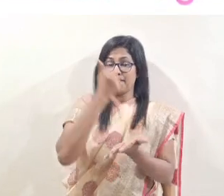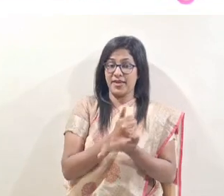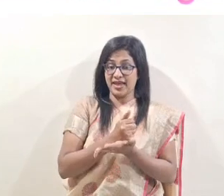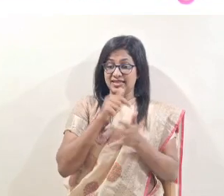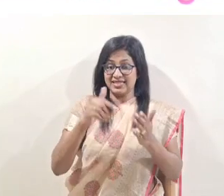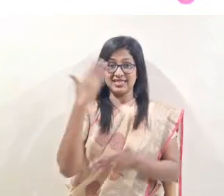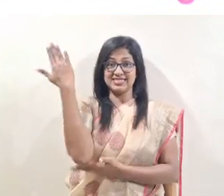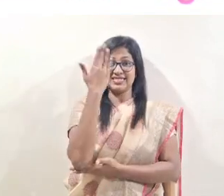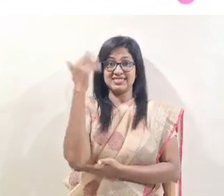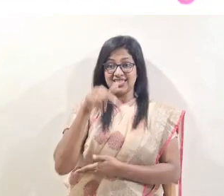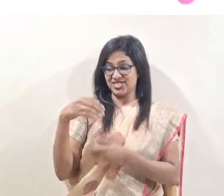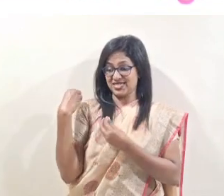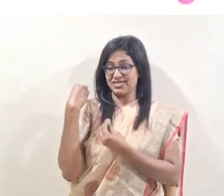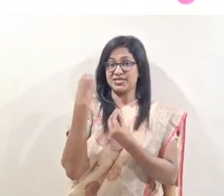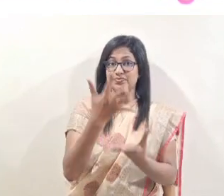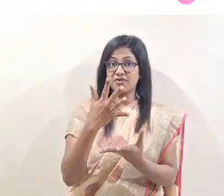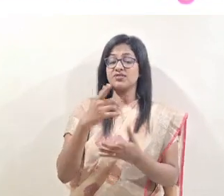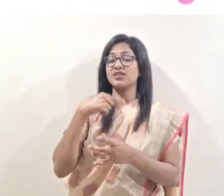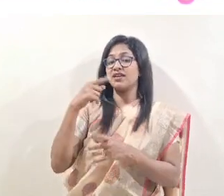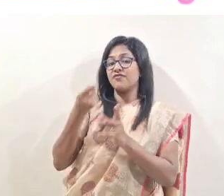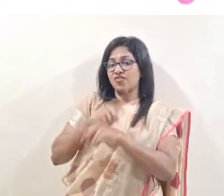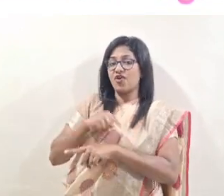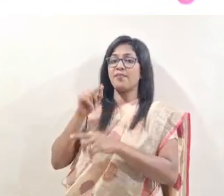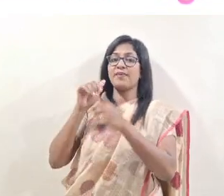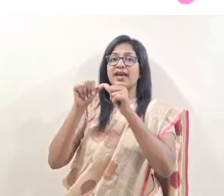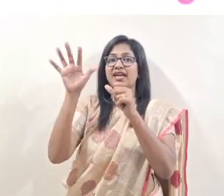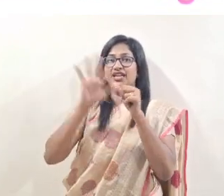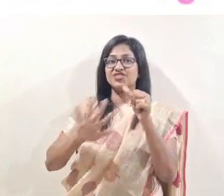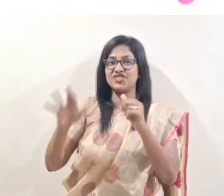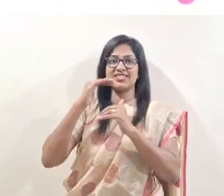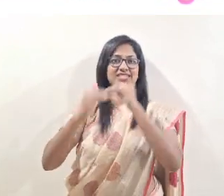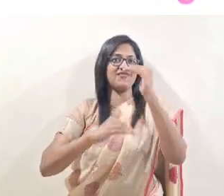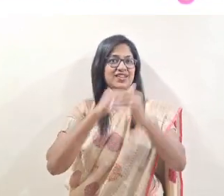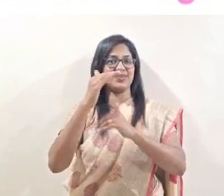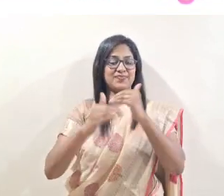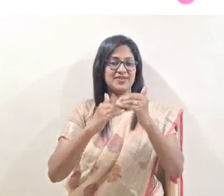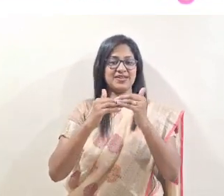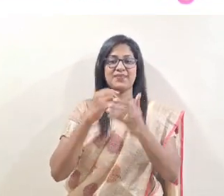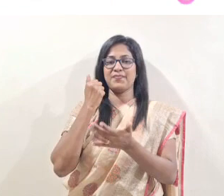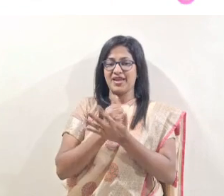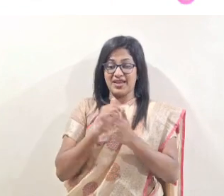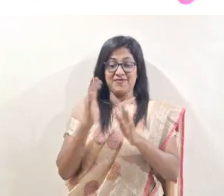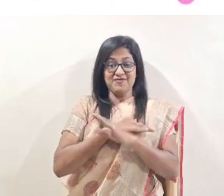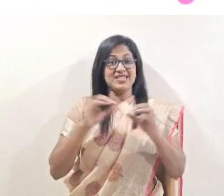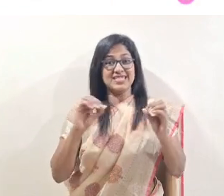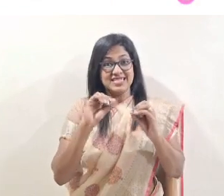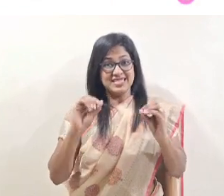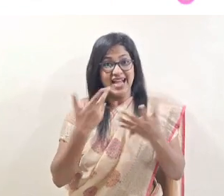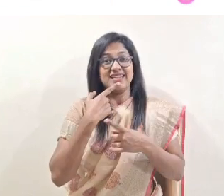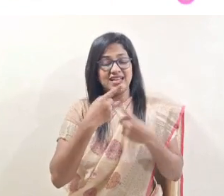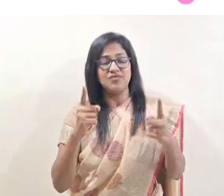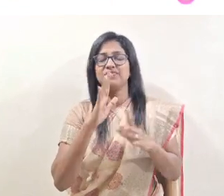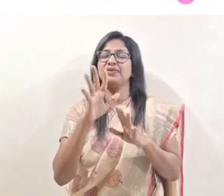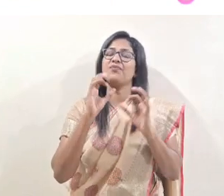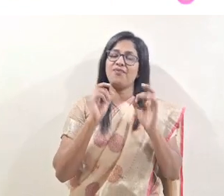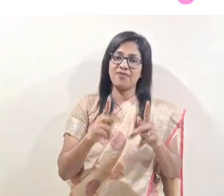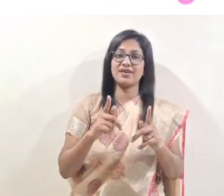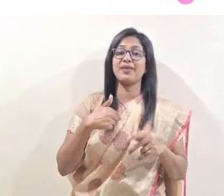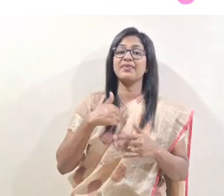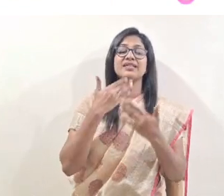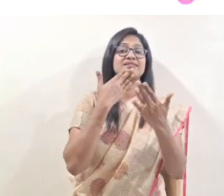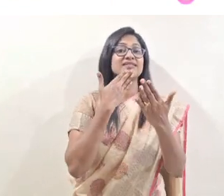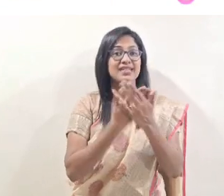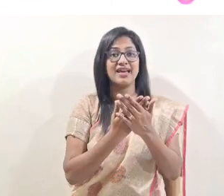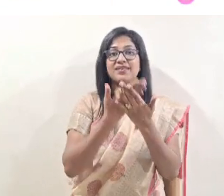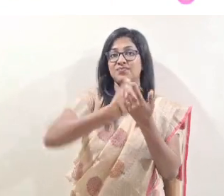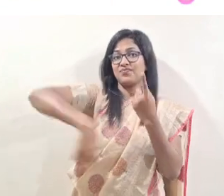is sponsored by the Asian Development Bank, and I needed to say it in the beginning itself, but it's okay. I would like to thank all